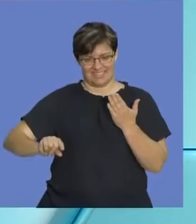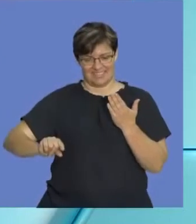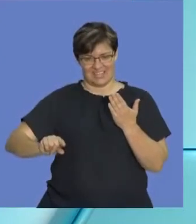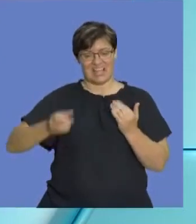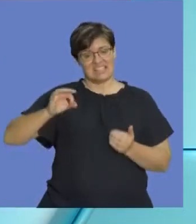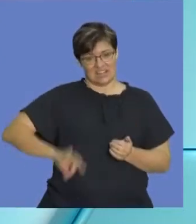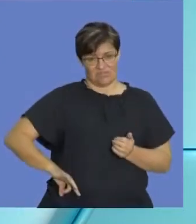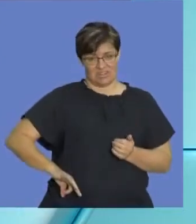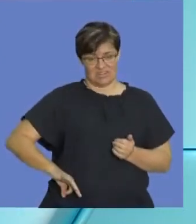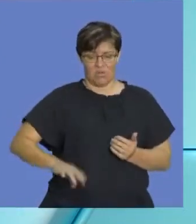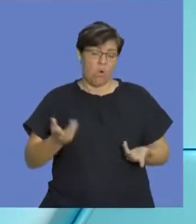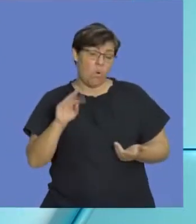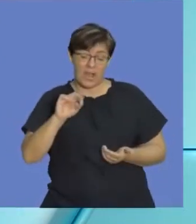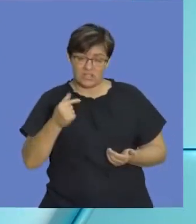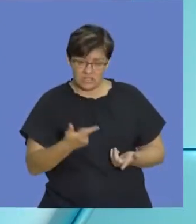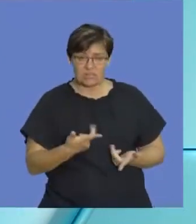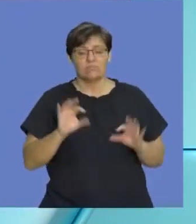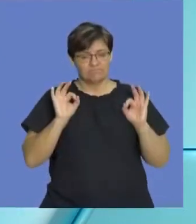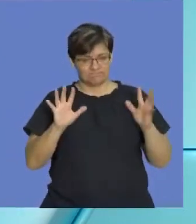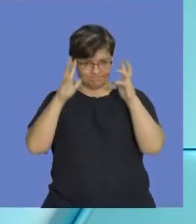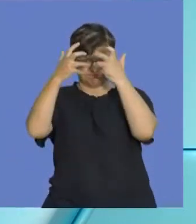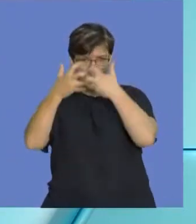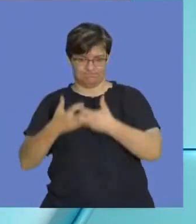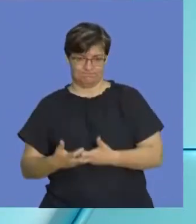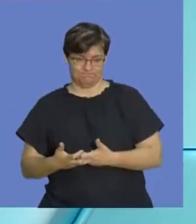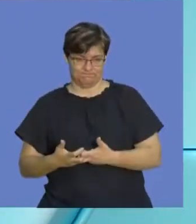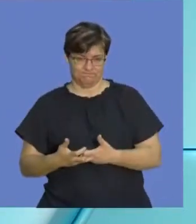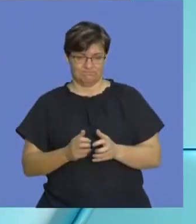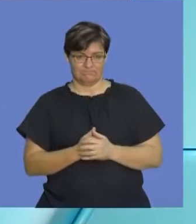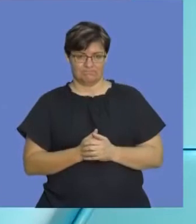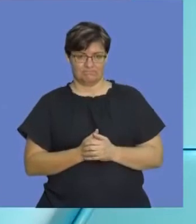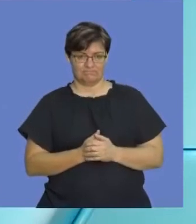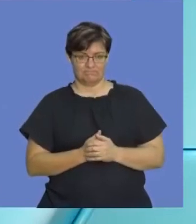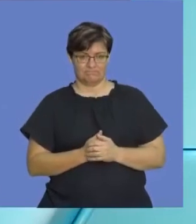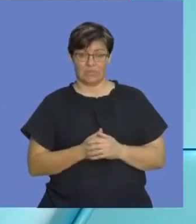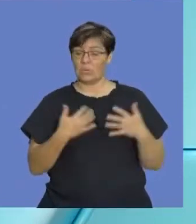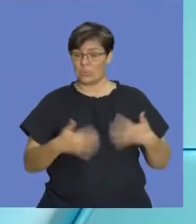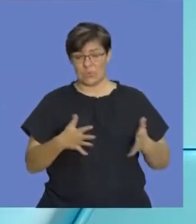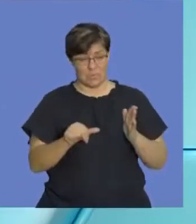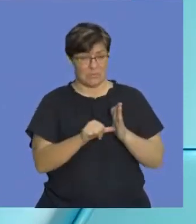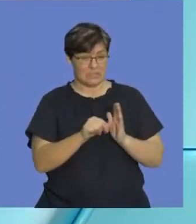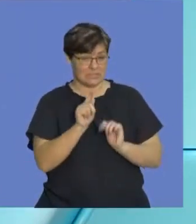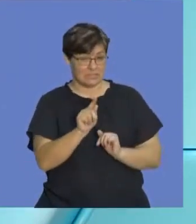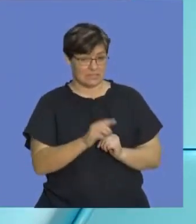that wage to its relevant cost component. Very, very important.